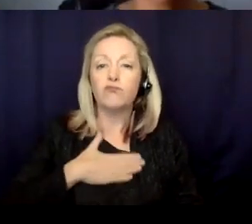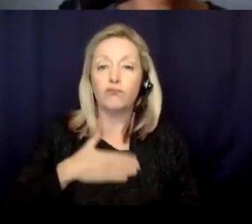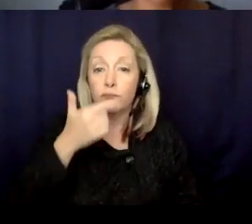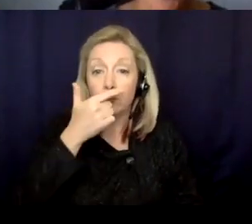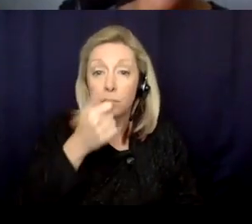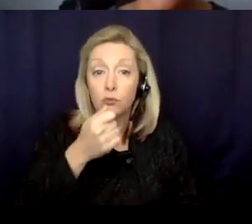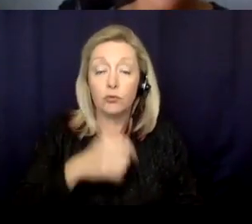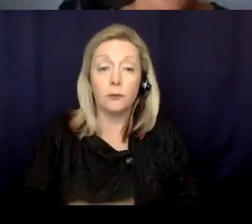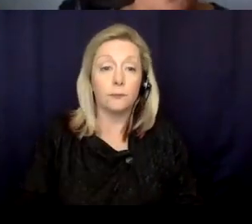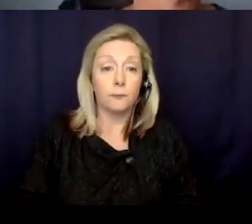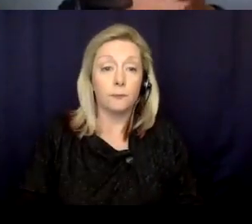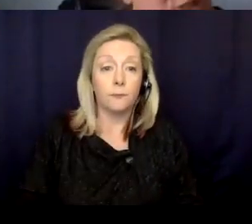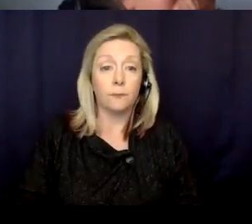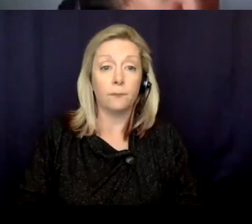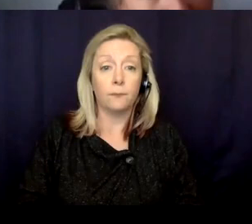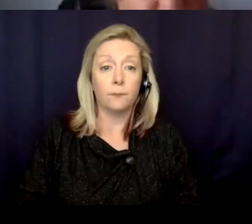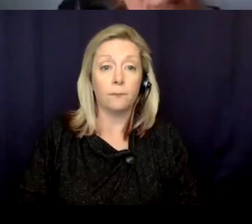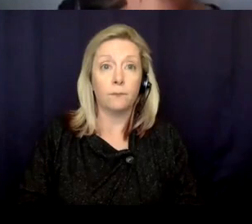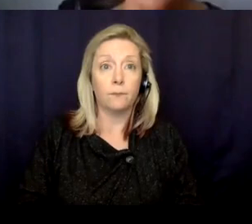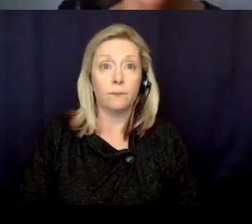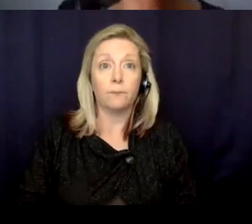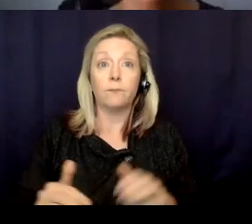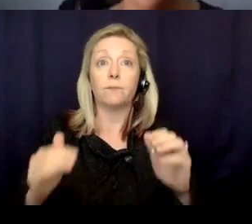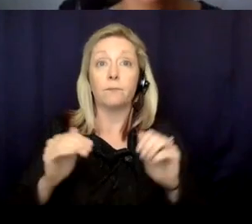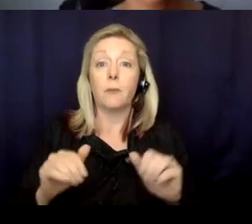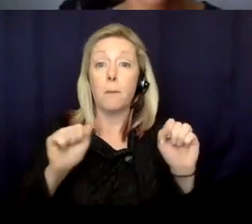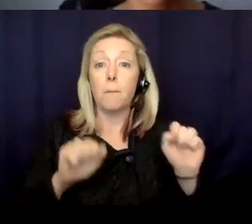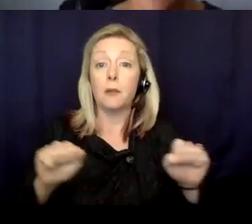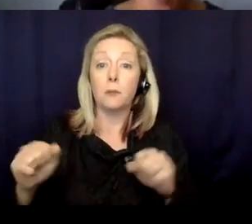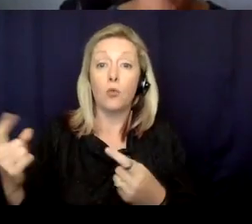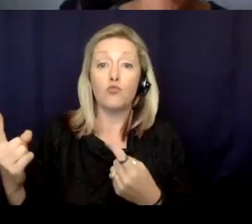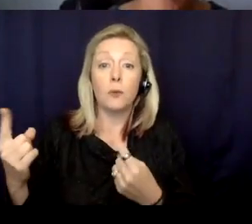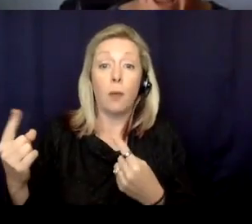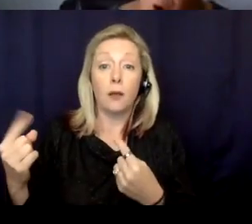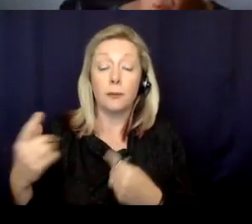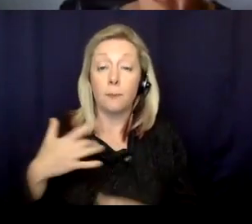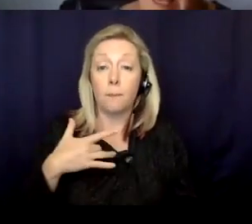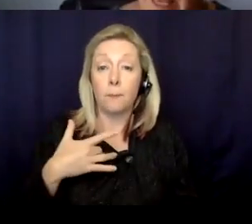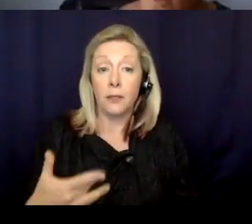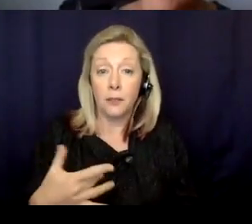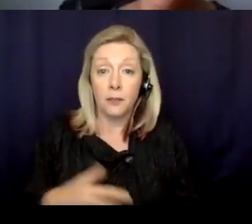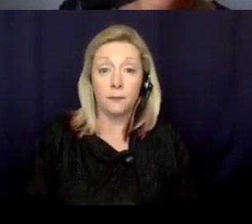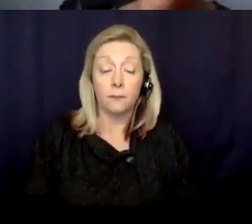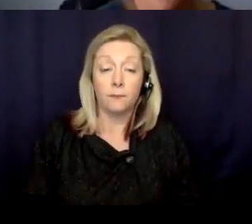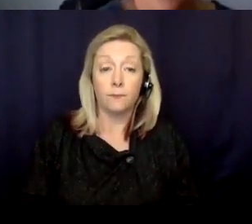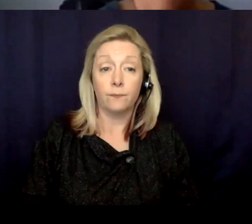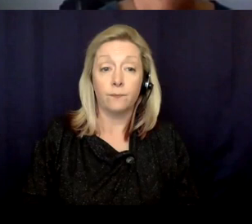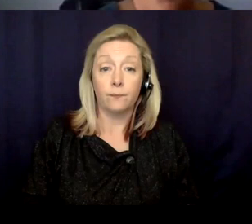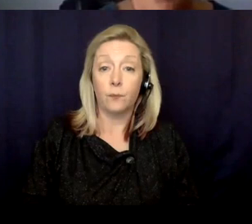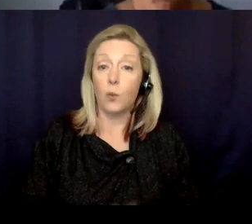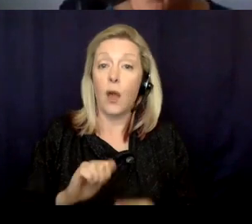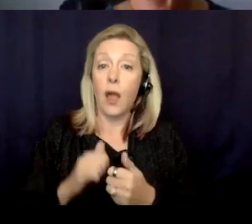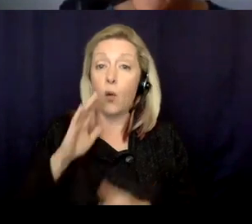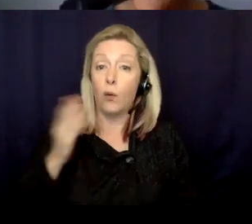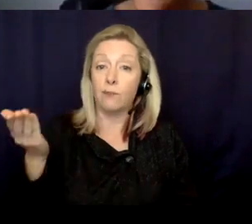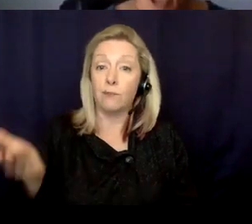What are some possible responses that I'm going to get? How is he going to express